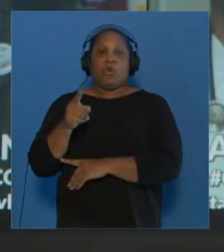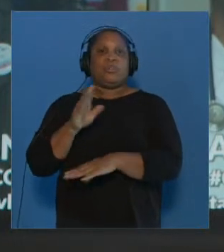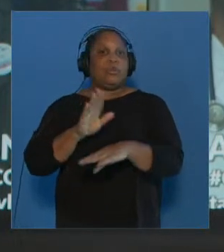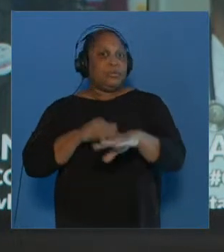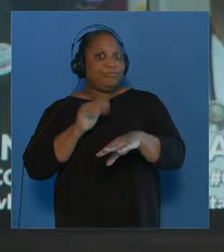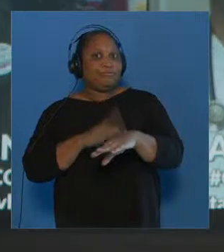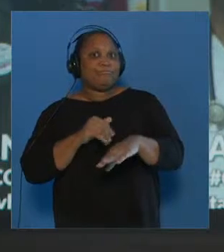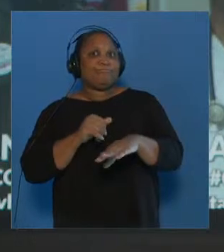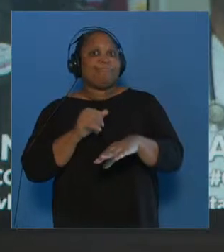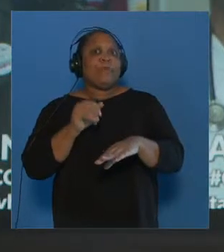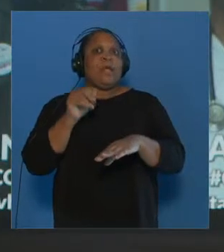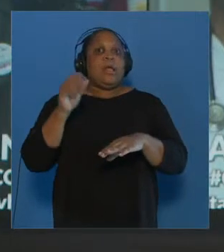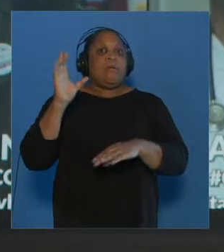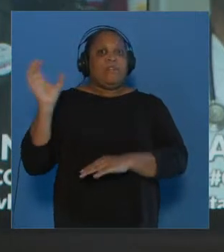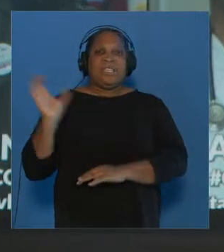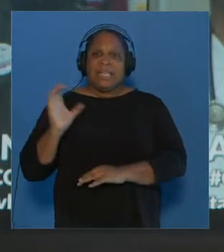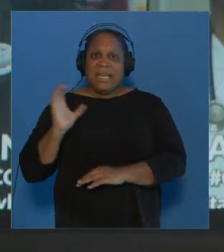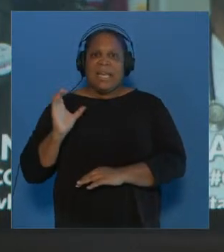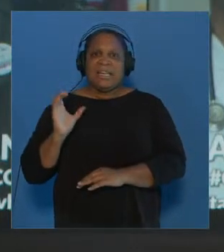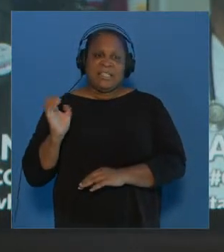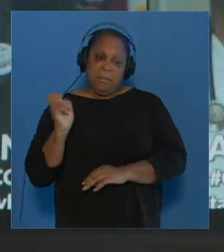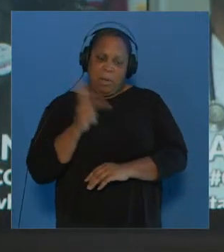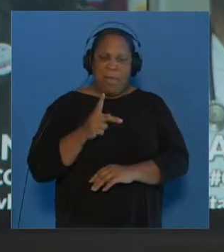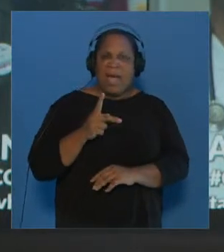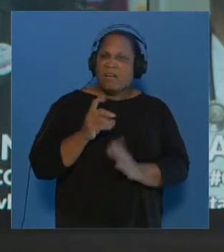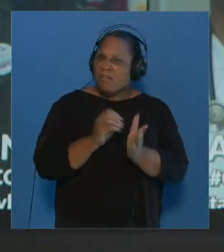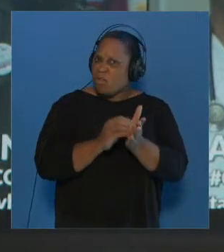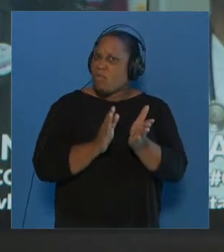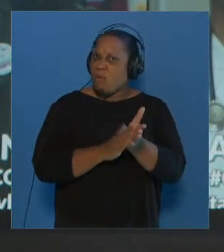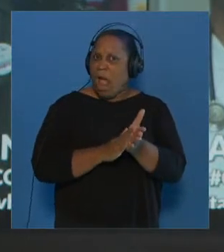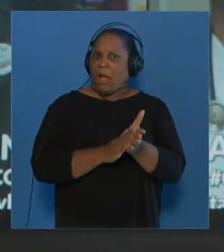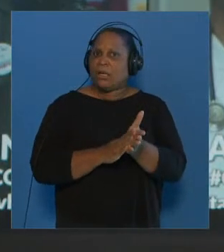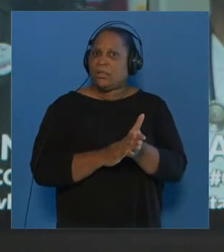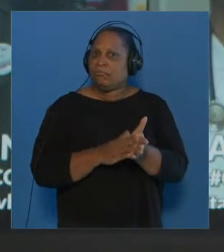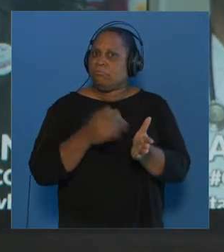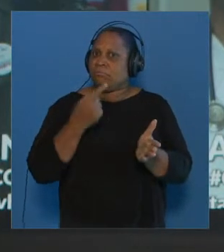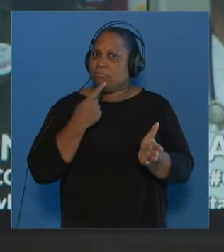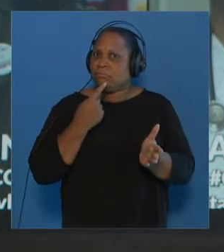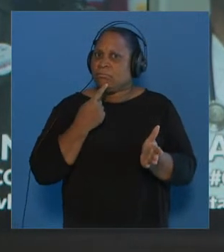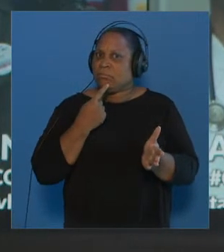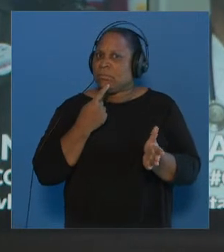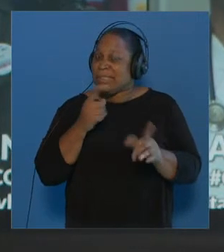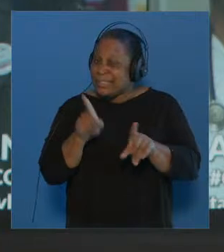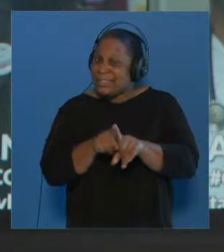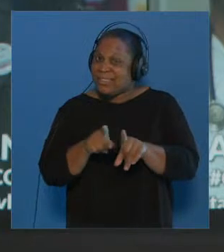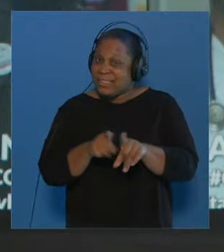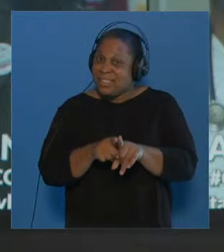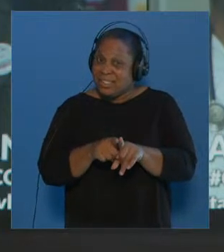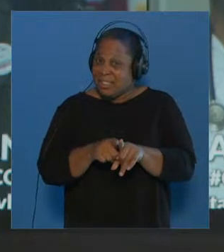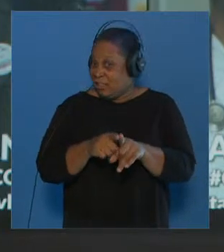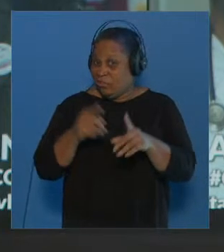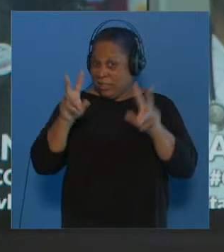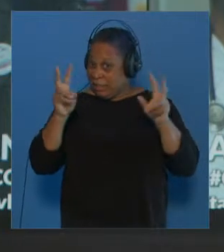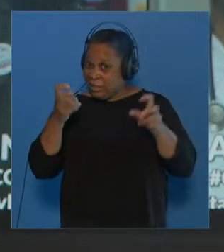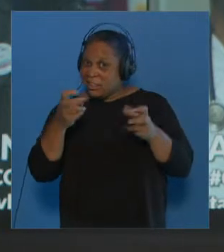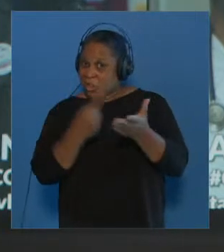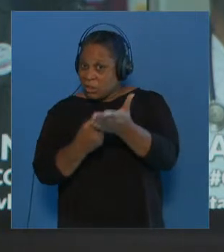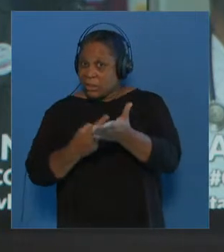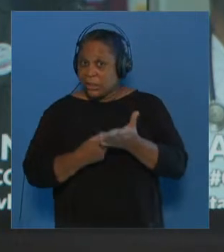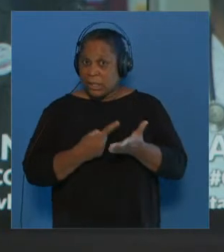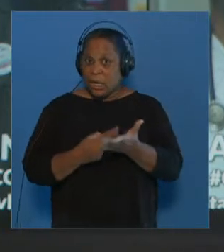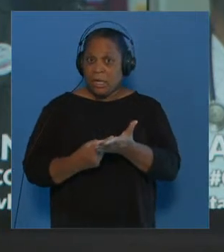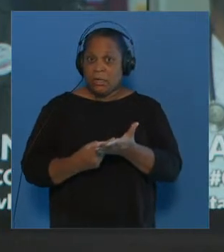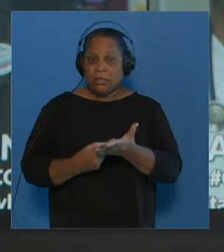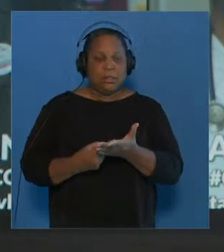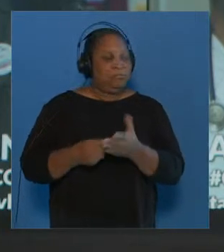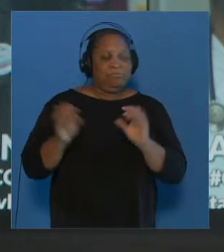for Mr. Kane's reinstatement, for the record, can you tell them whether that's even on the table? There is no consideration